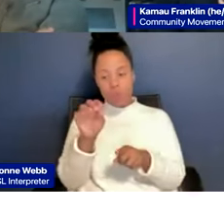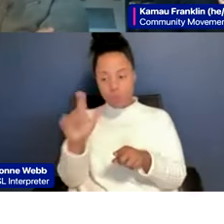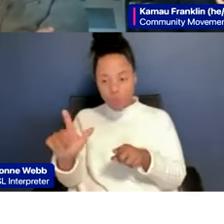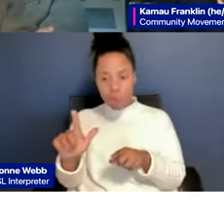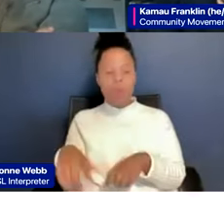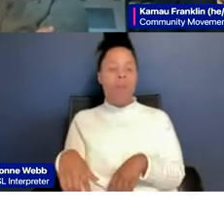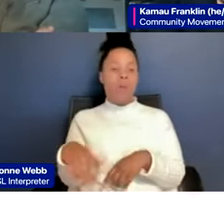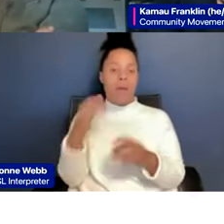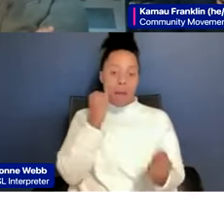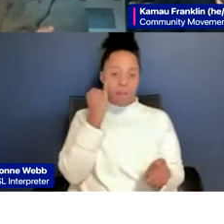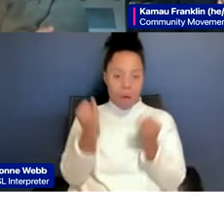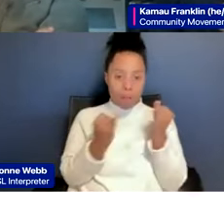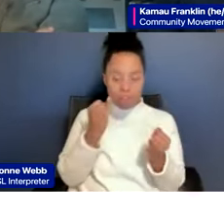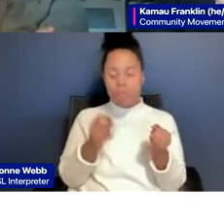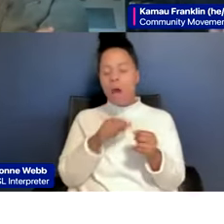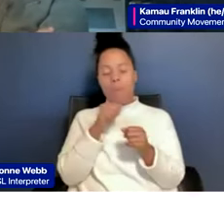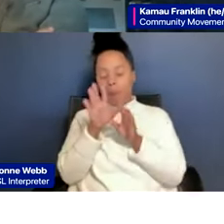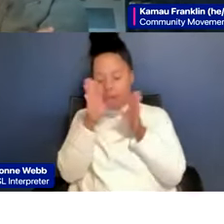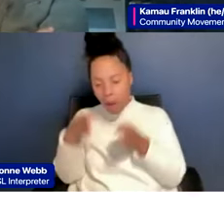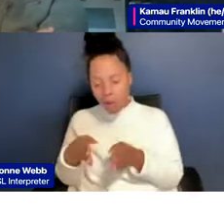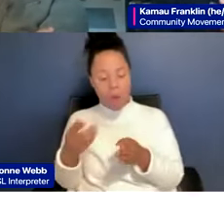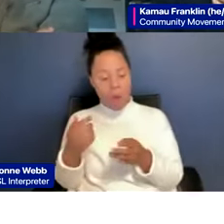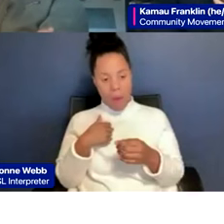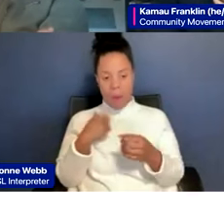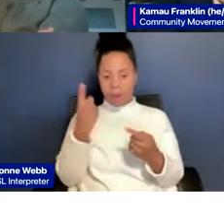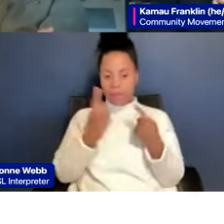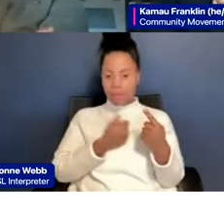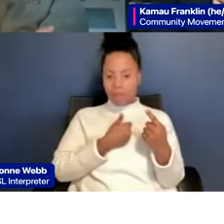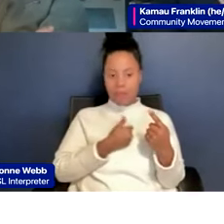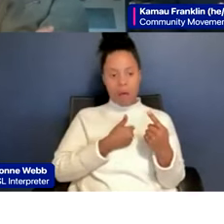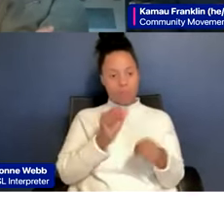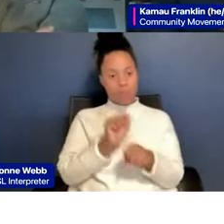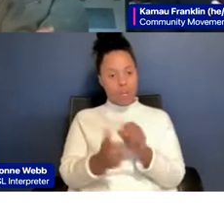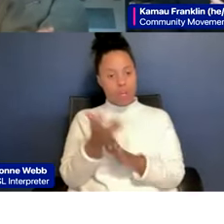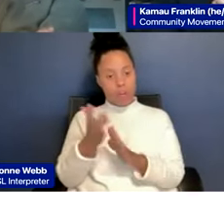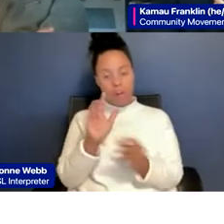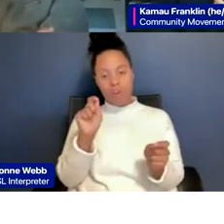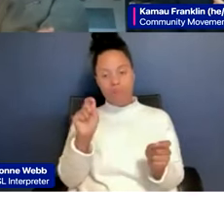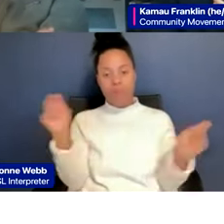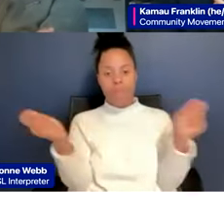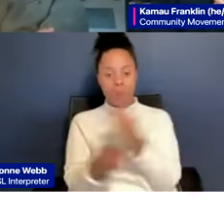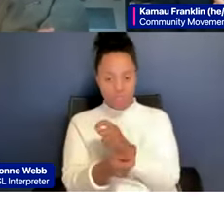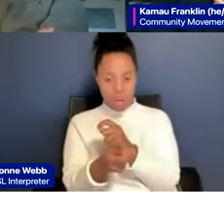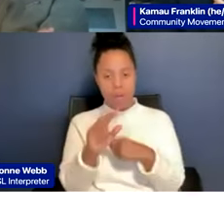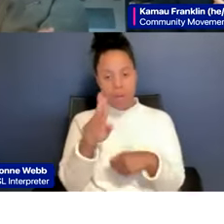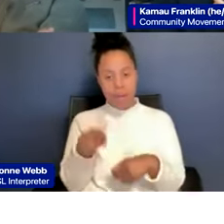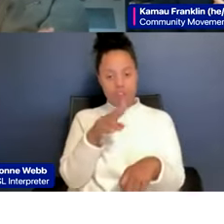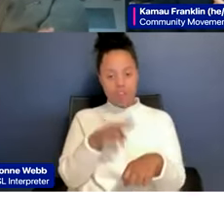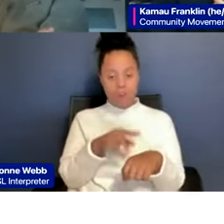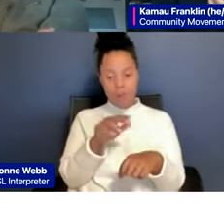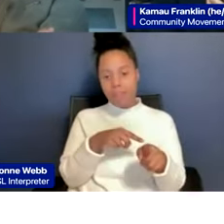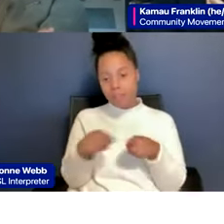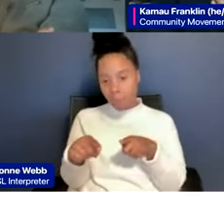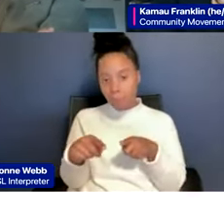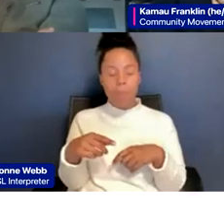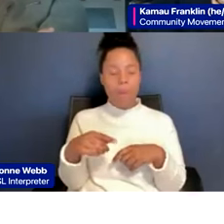I consider myself to be under the practice of revolutionary nationalism. So I believe that any nationalism that moves us